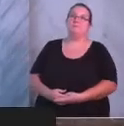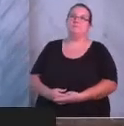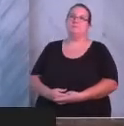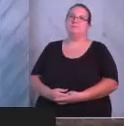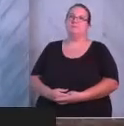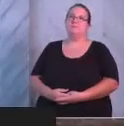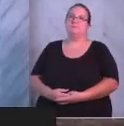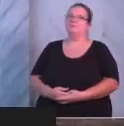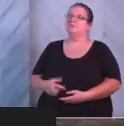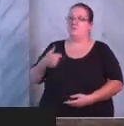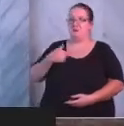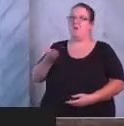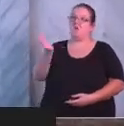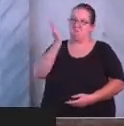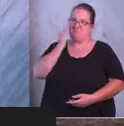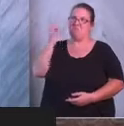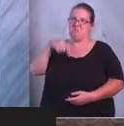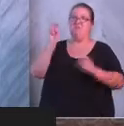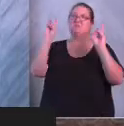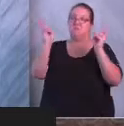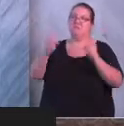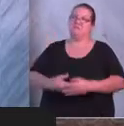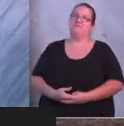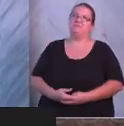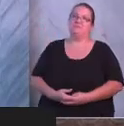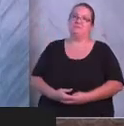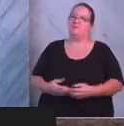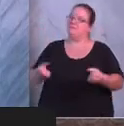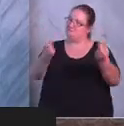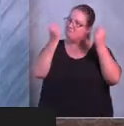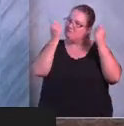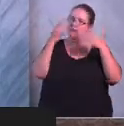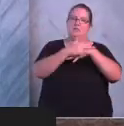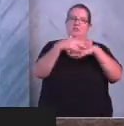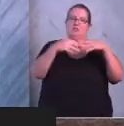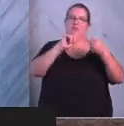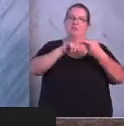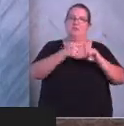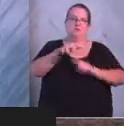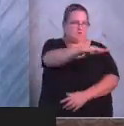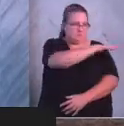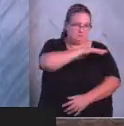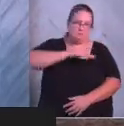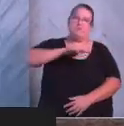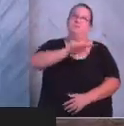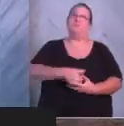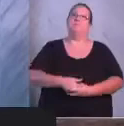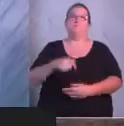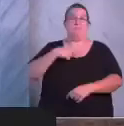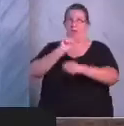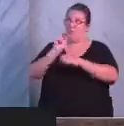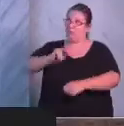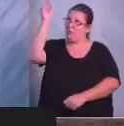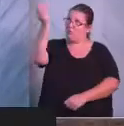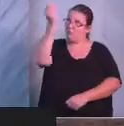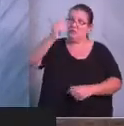do know a lot about this because I have many Indigenous friends. I've been working in Northern Ontario,